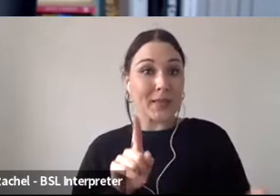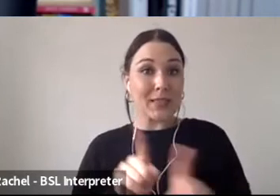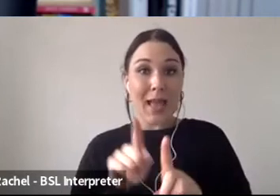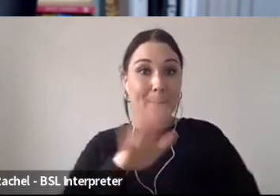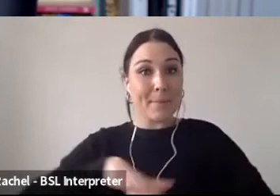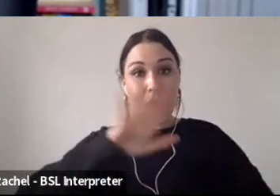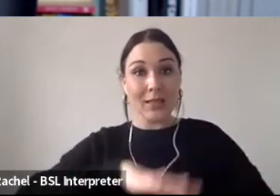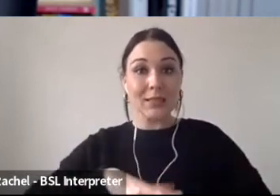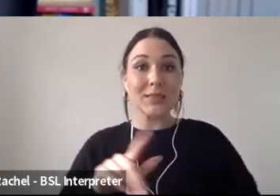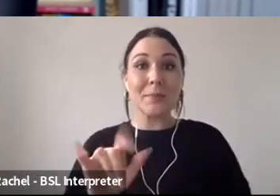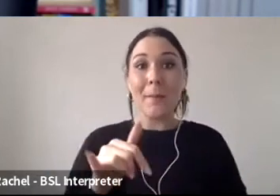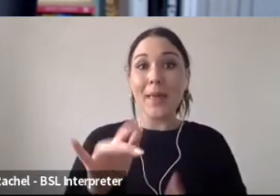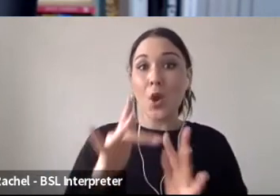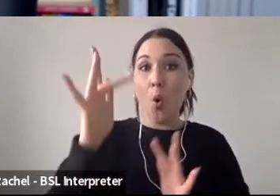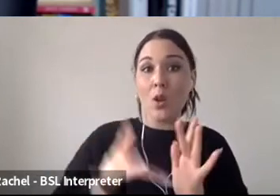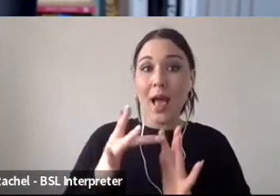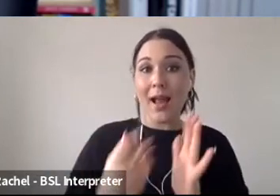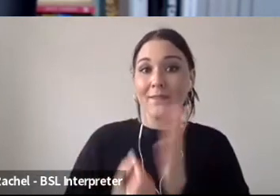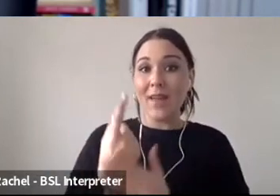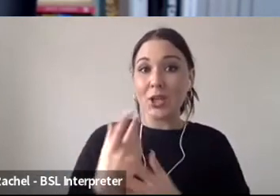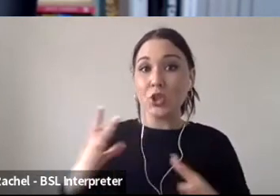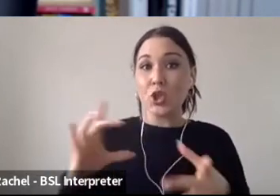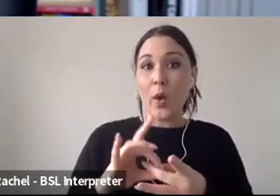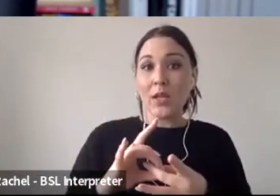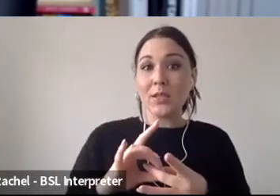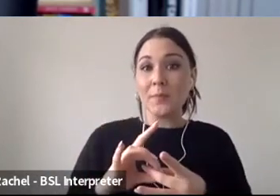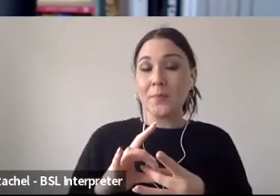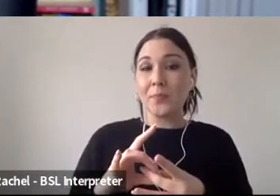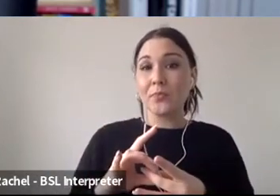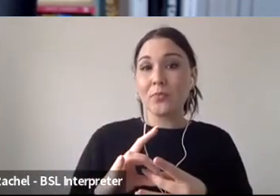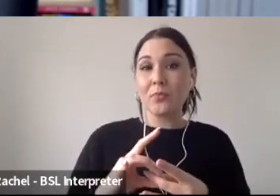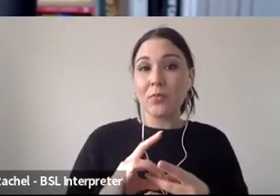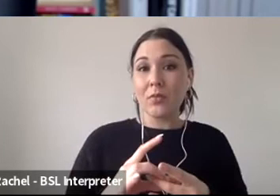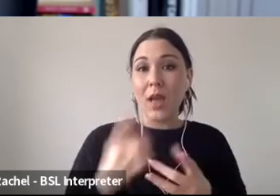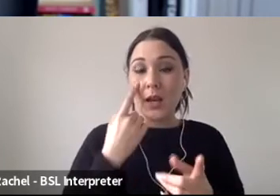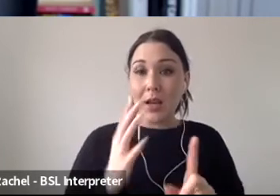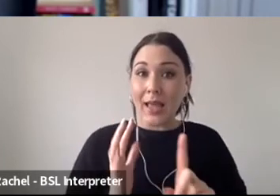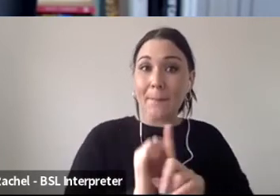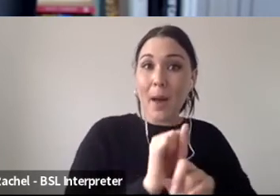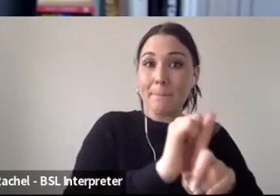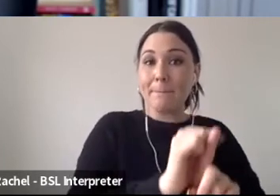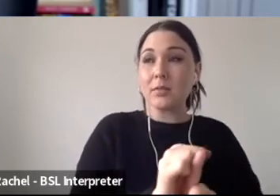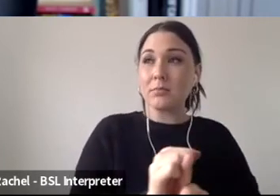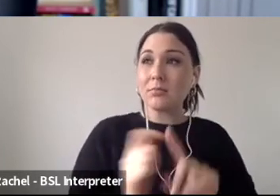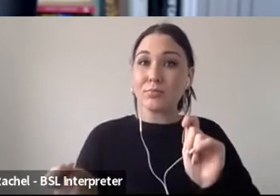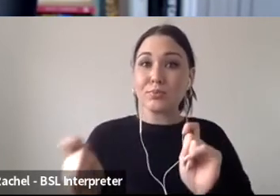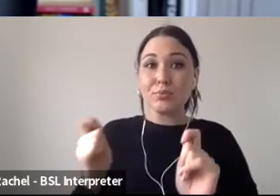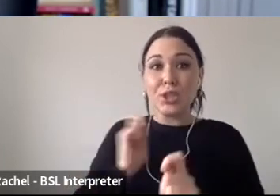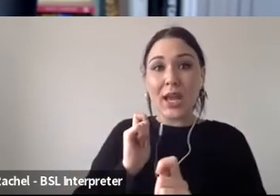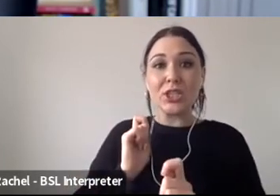an online event perhaps to meet some people, and try to keep up as well with the changes in